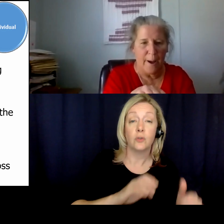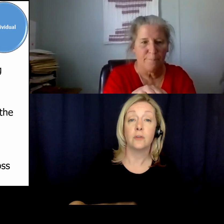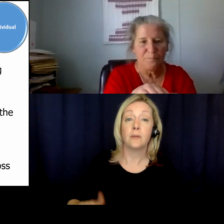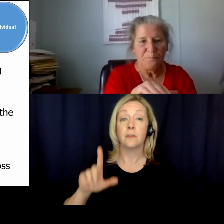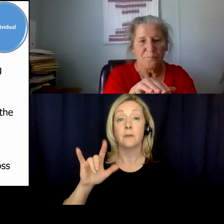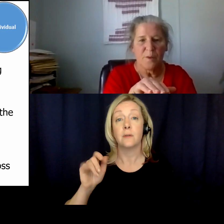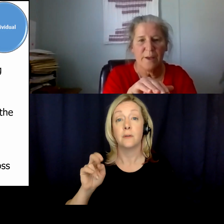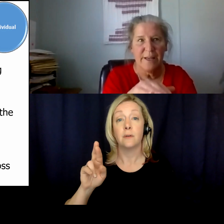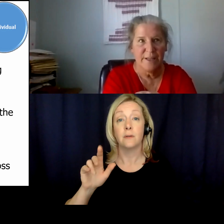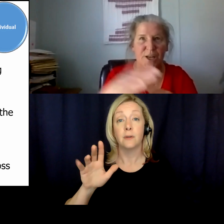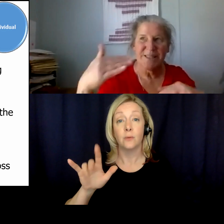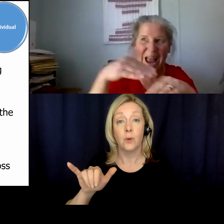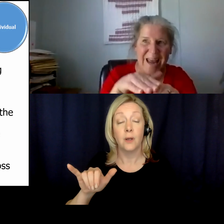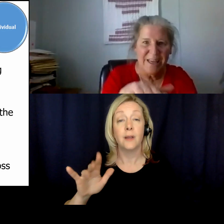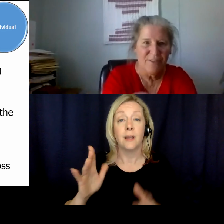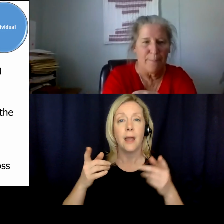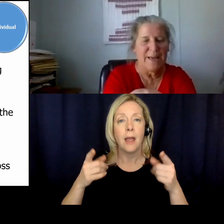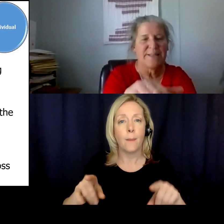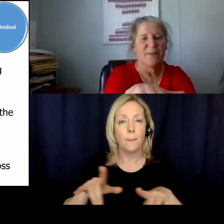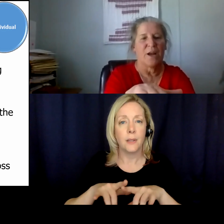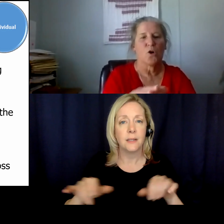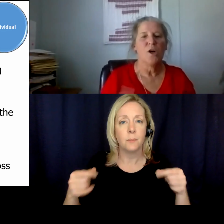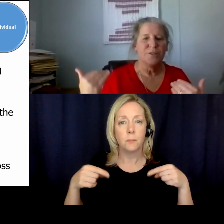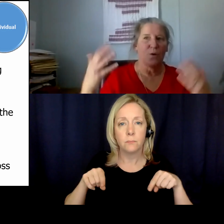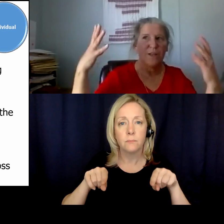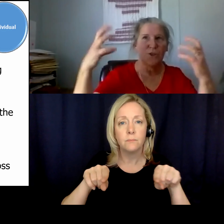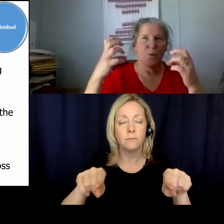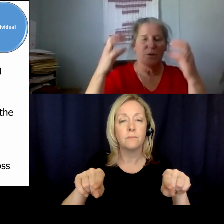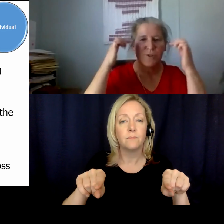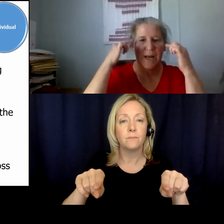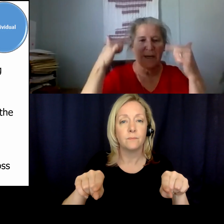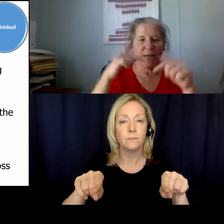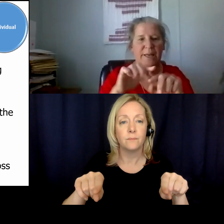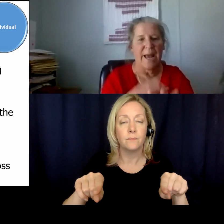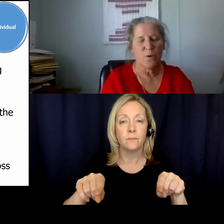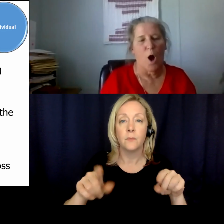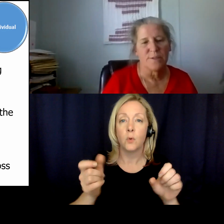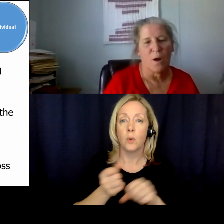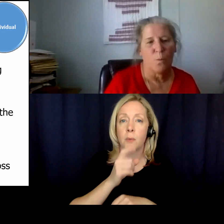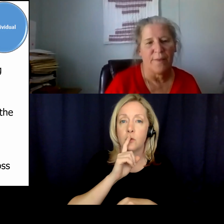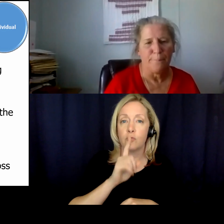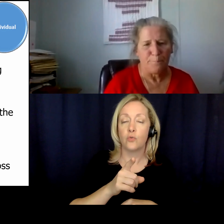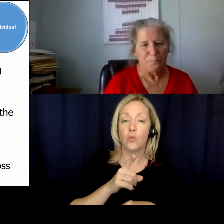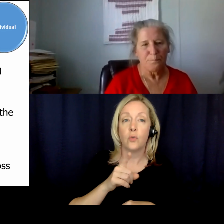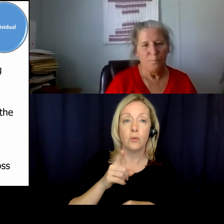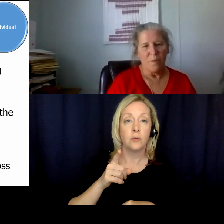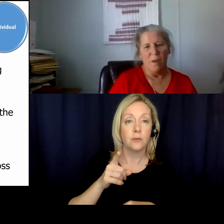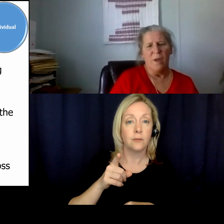be just adding that piece in there so that you understand and connect also with